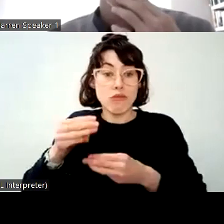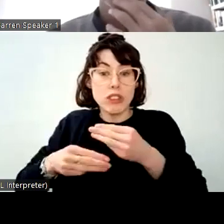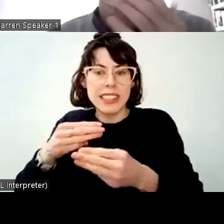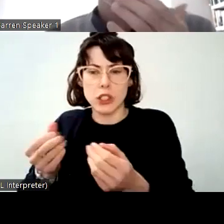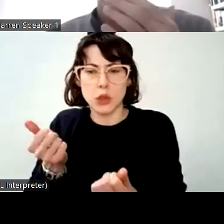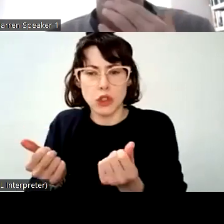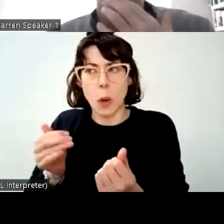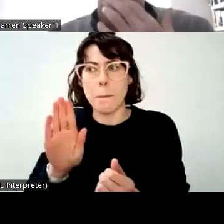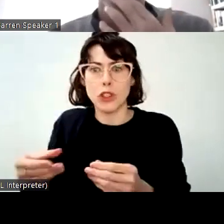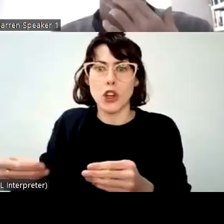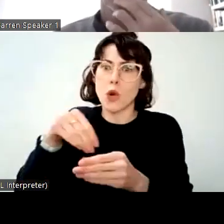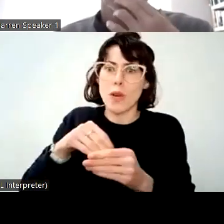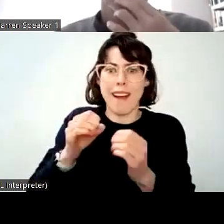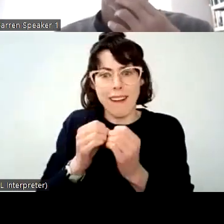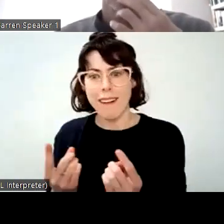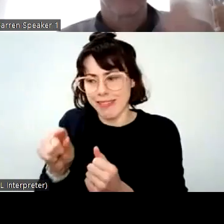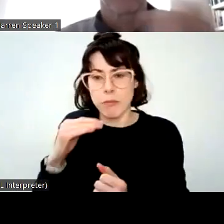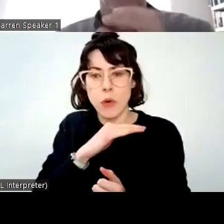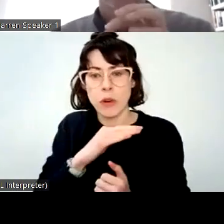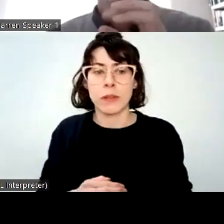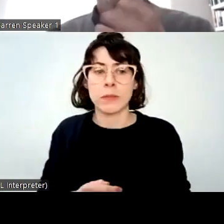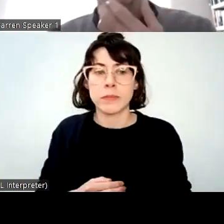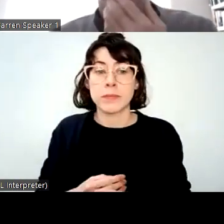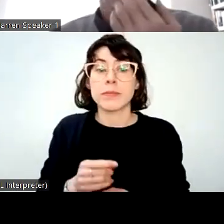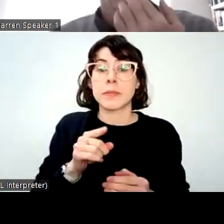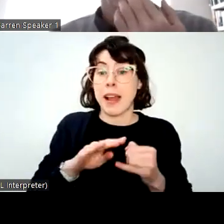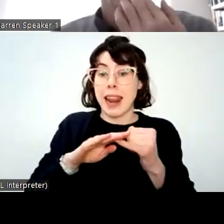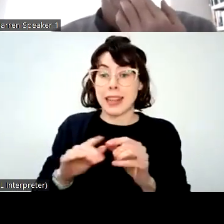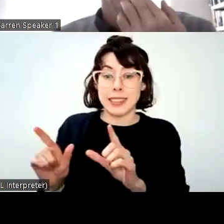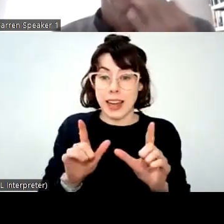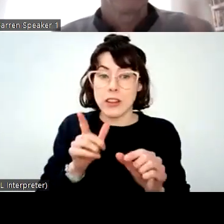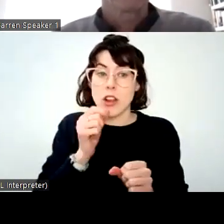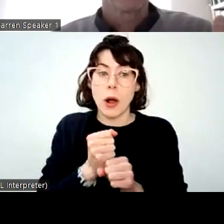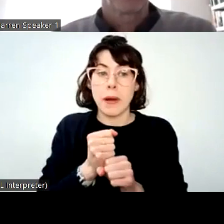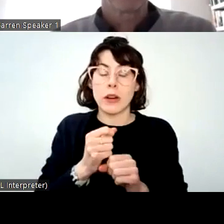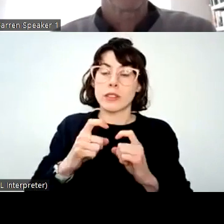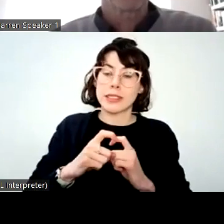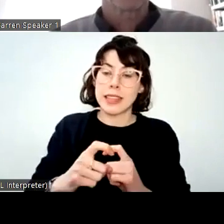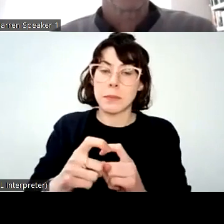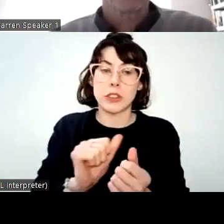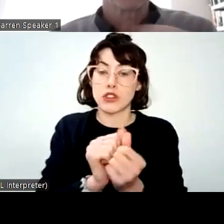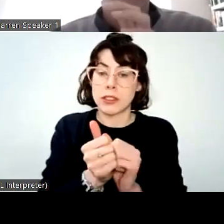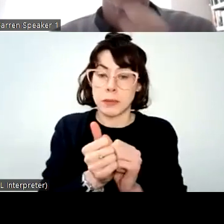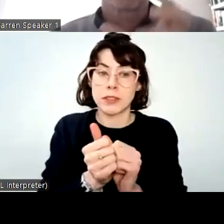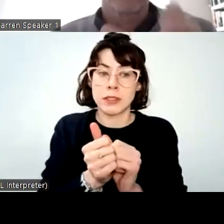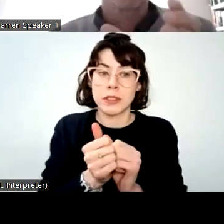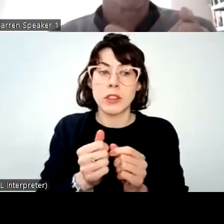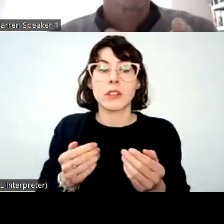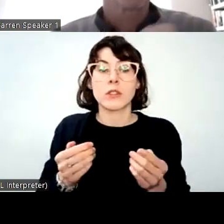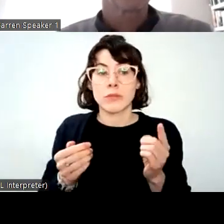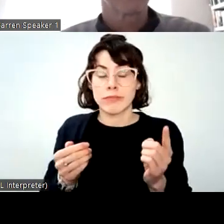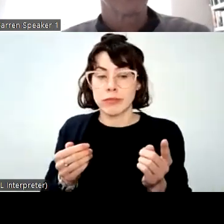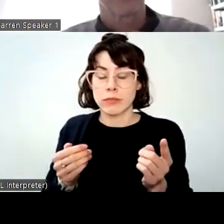of society, especially citizens. In terms of sustainability transformations, public participation is